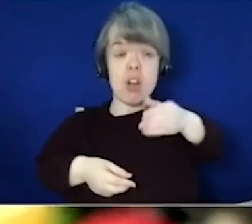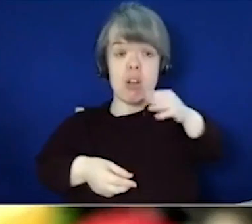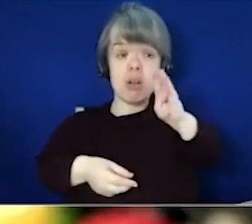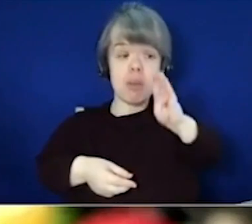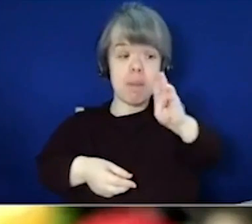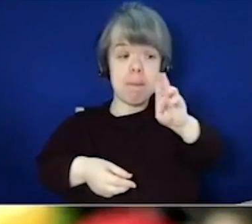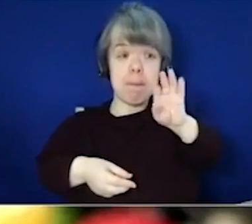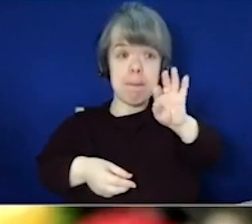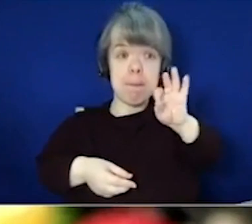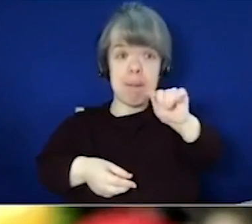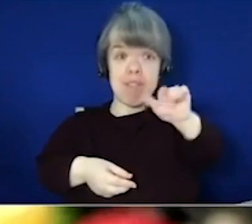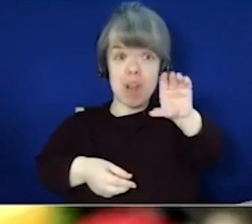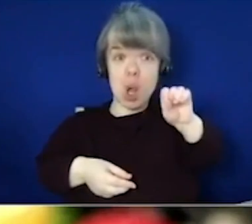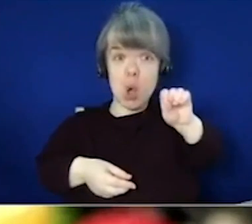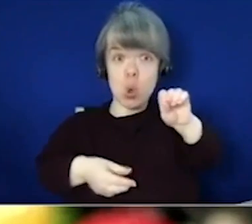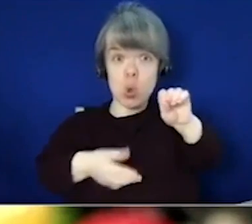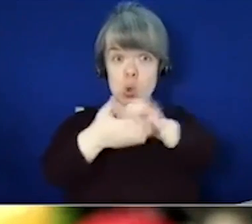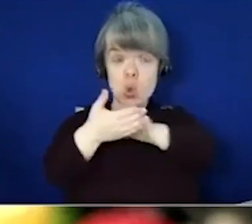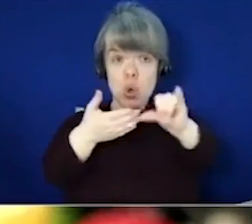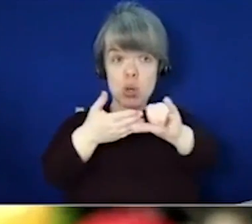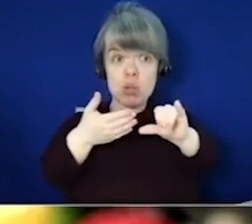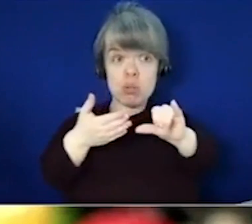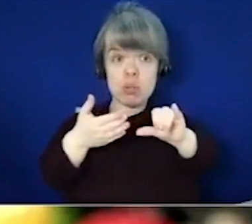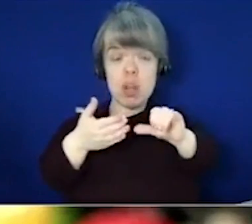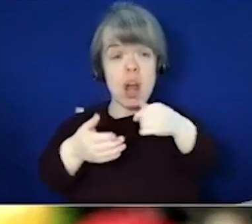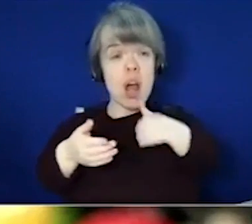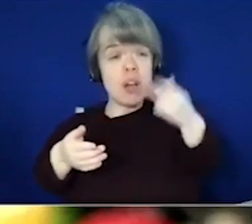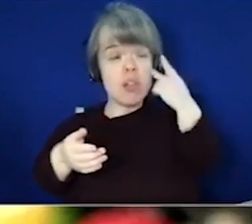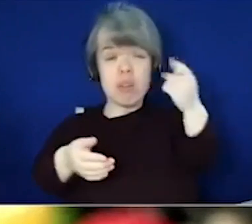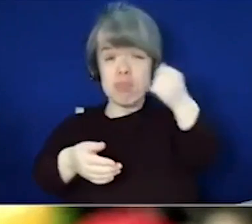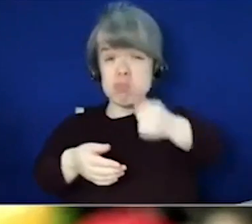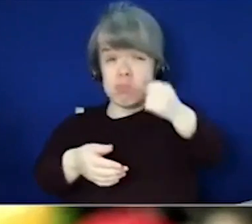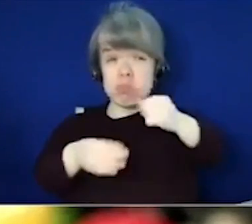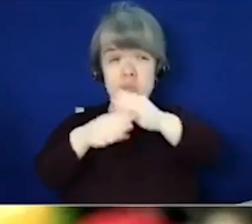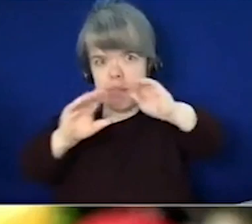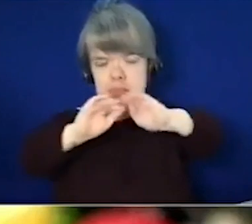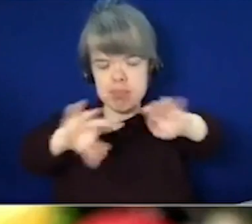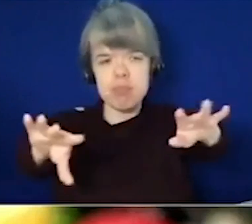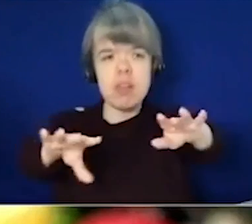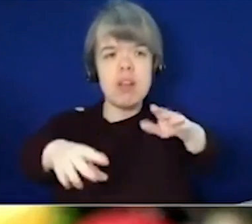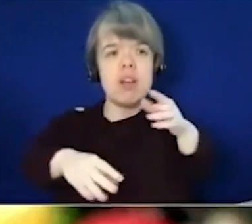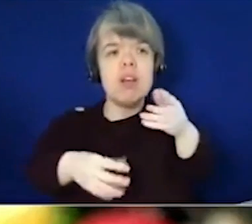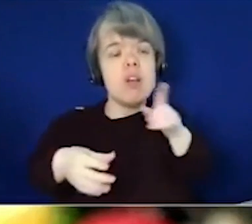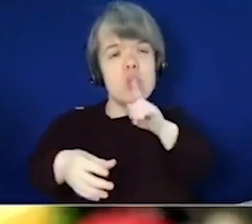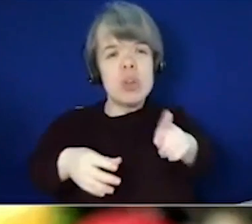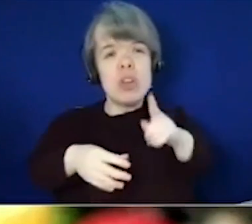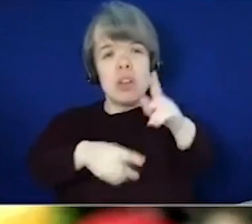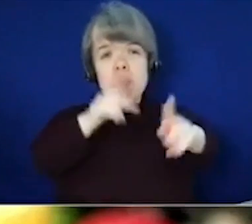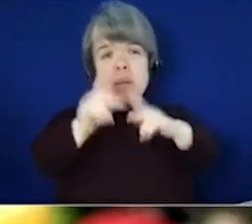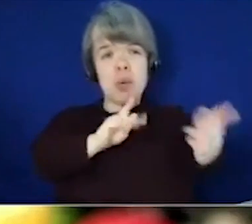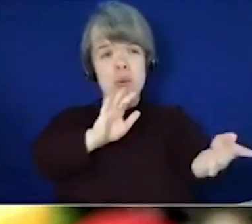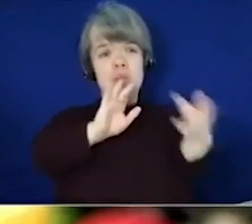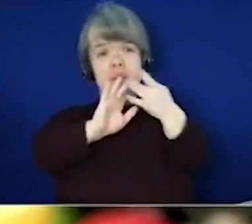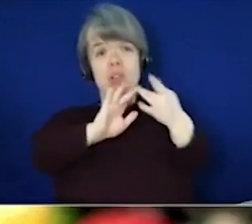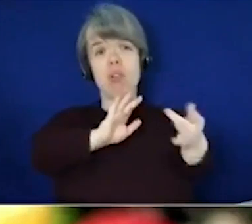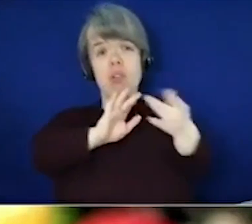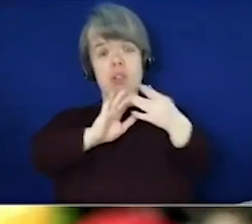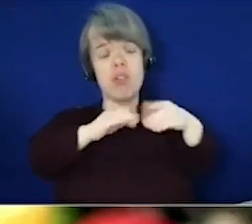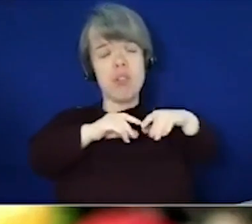Howard and committed to one another that the best days are yet to come, because of each and every one of